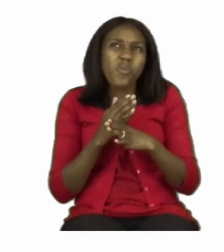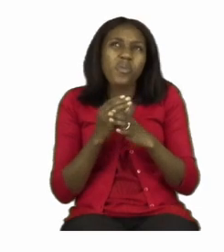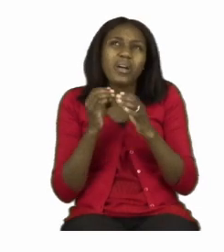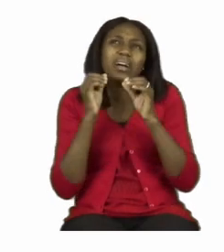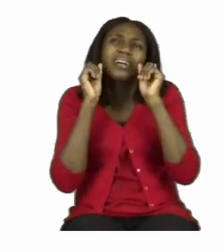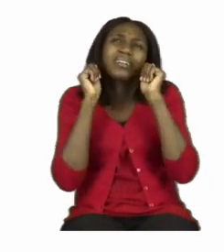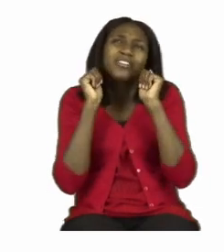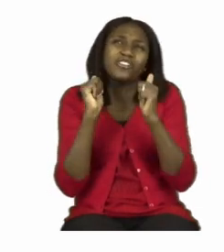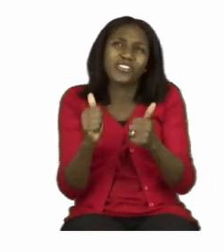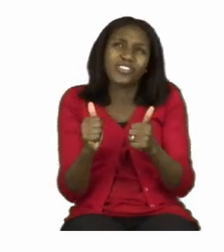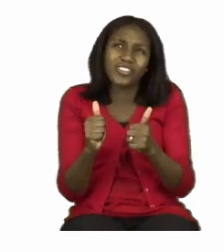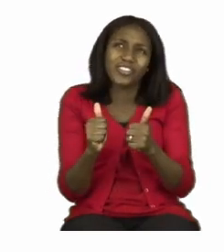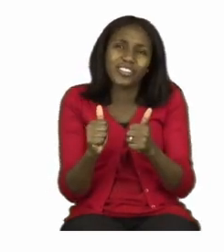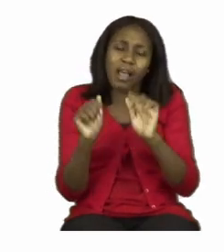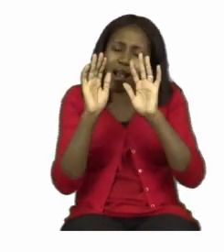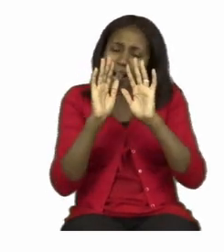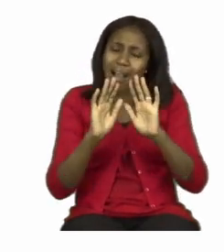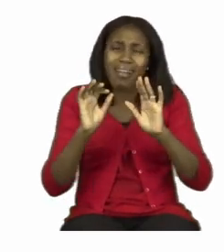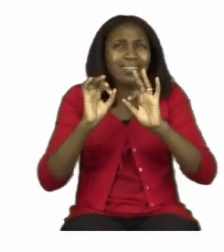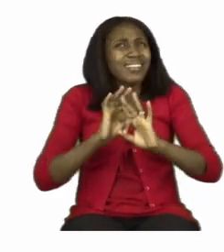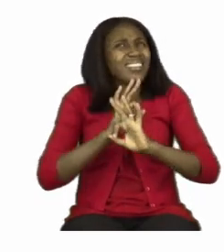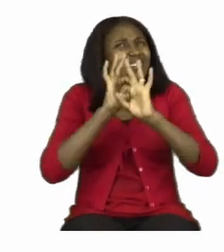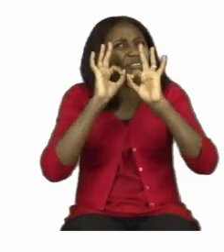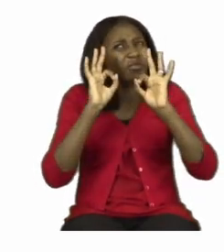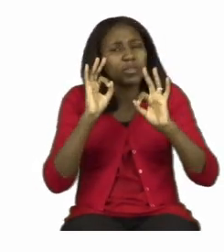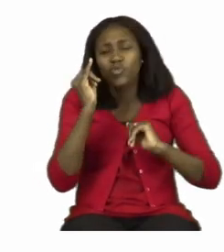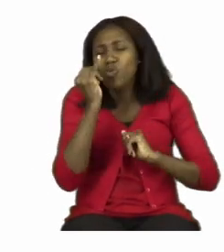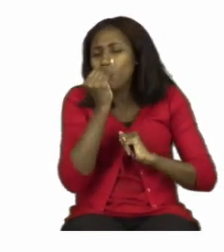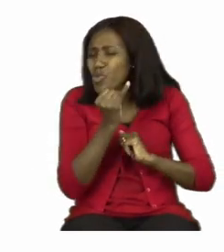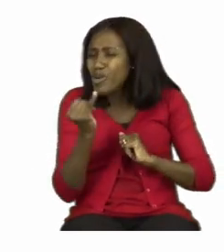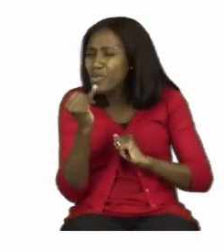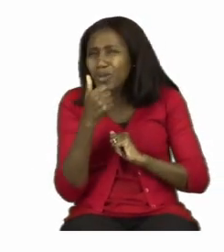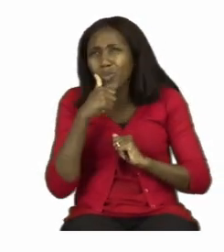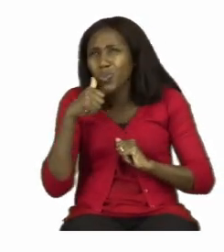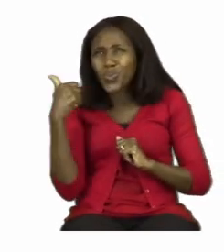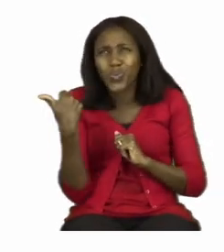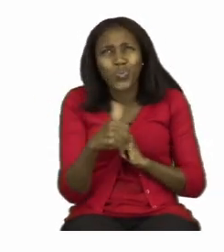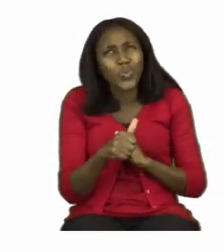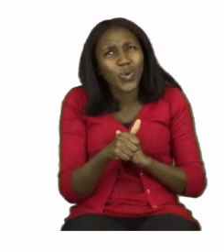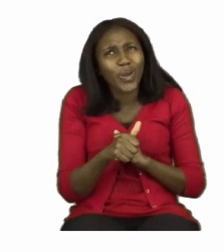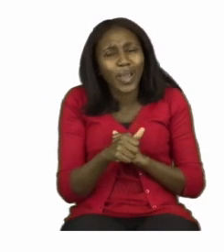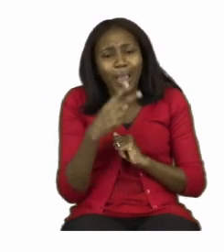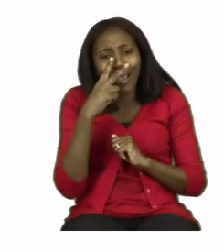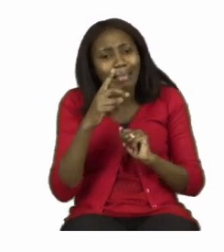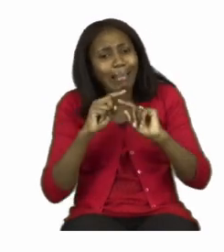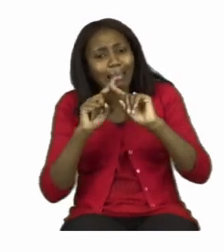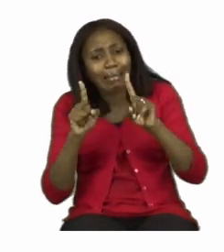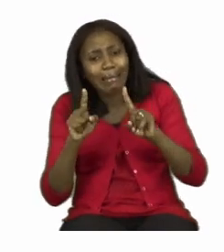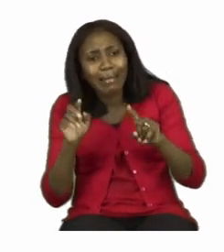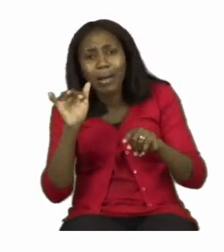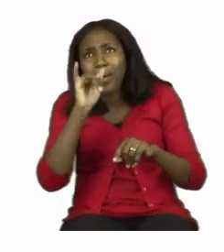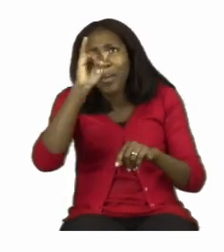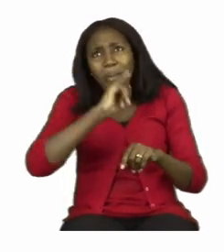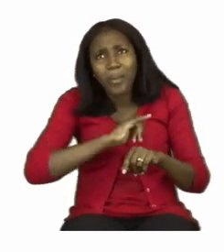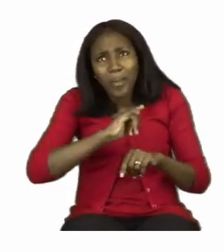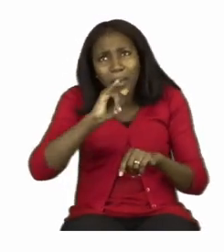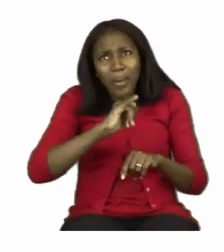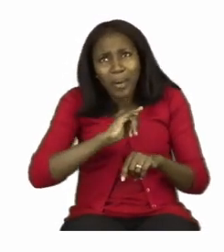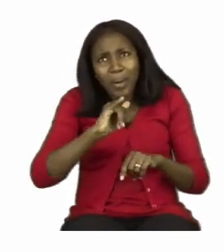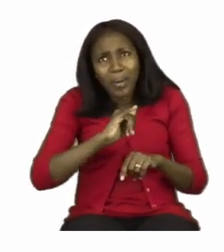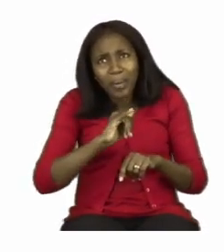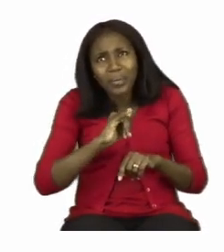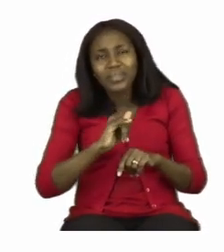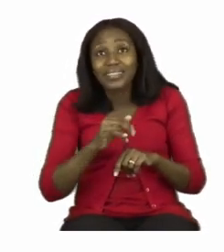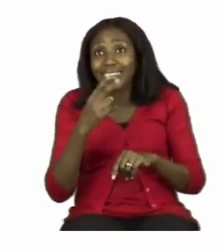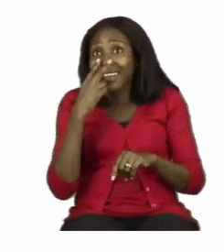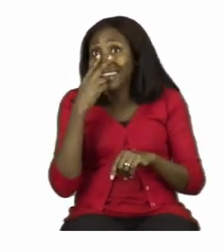fun, color neatly, draw beautifully, and spot the differences carefully. I'll see you